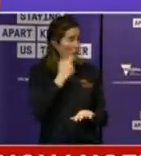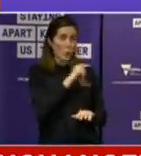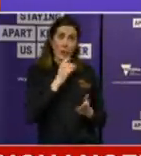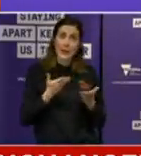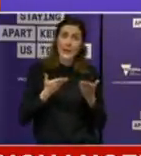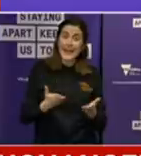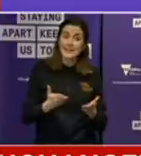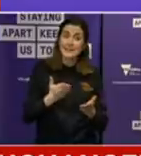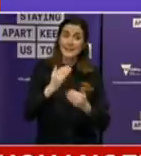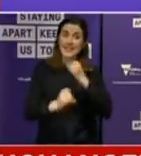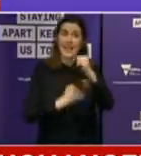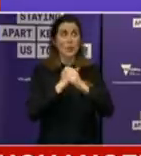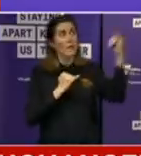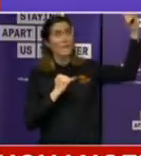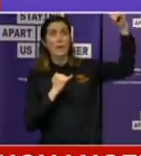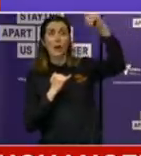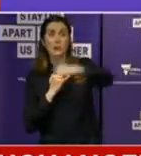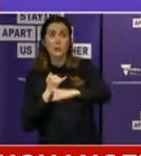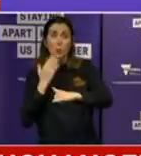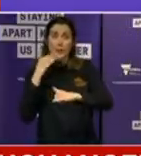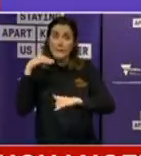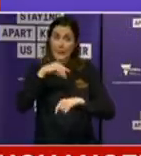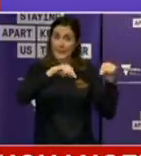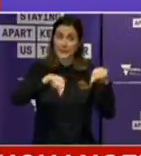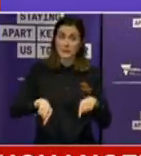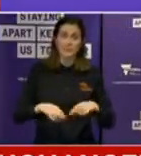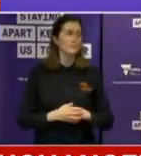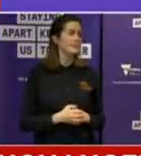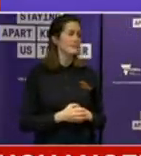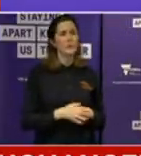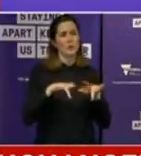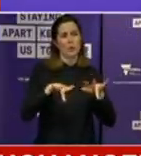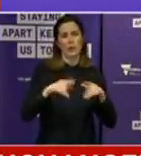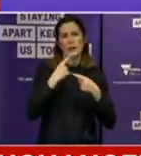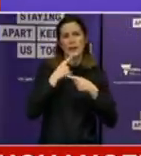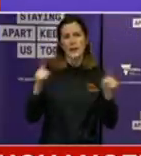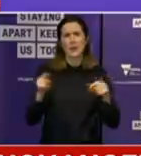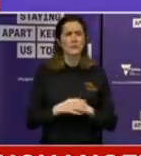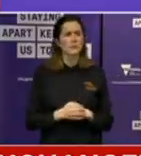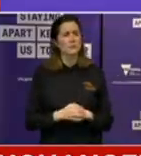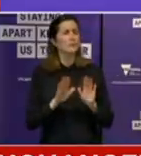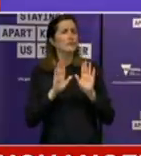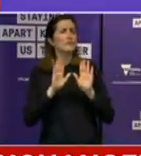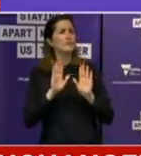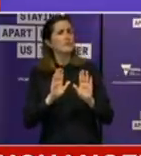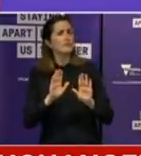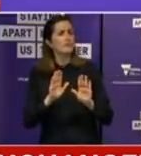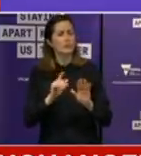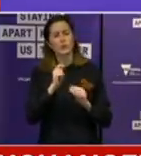we will resume flights coming to Melbourne, and we will have arrangements in place that